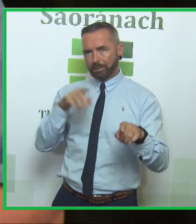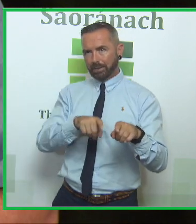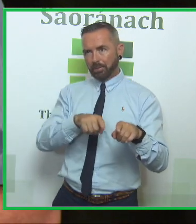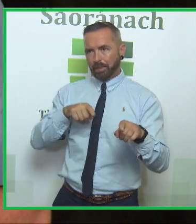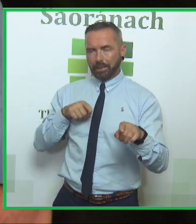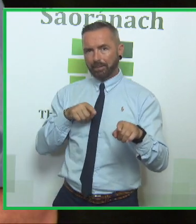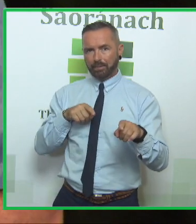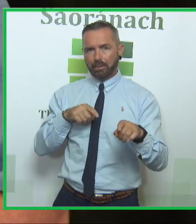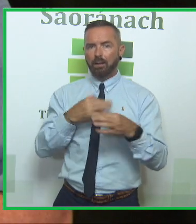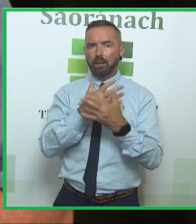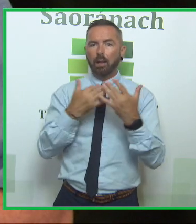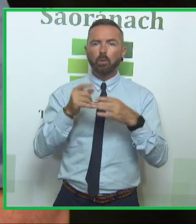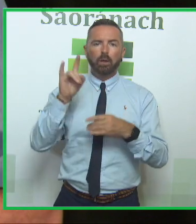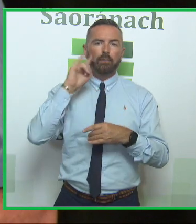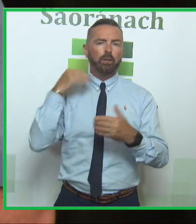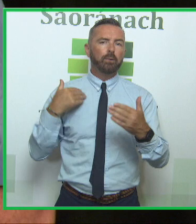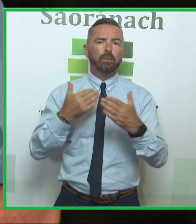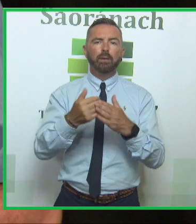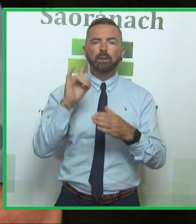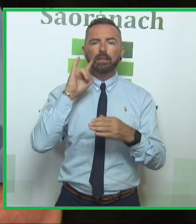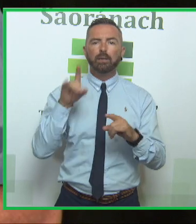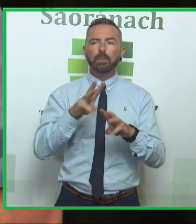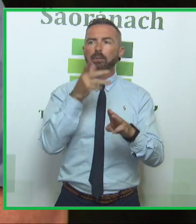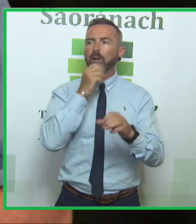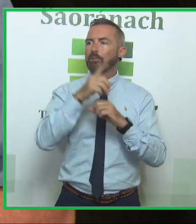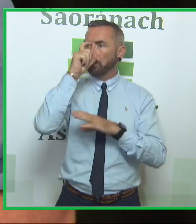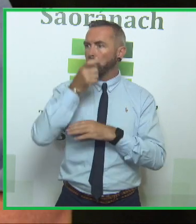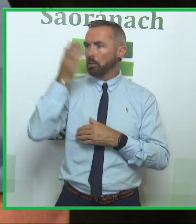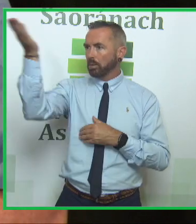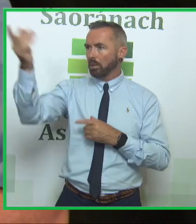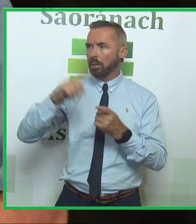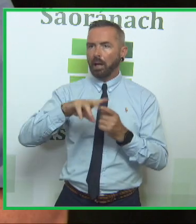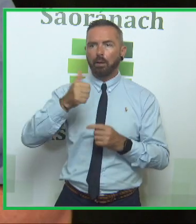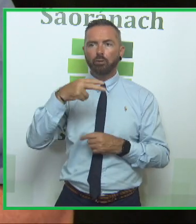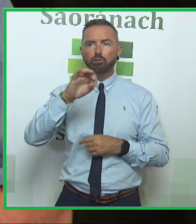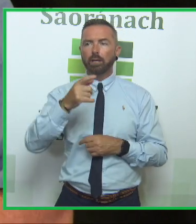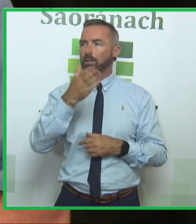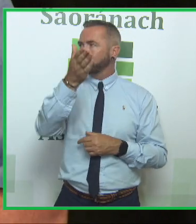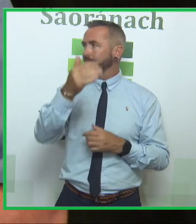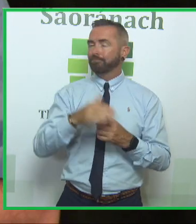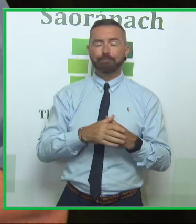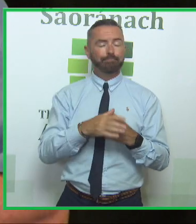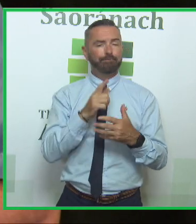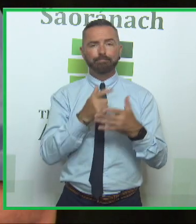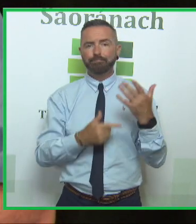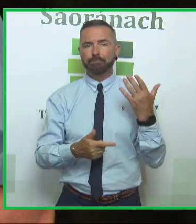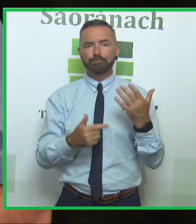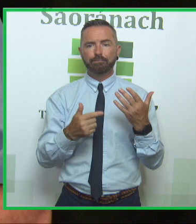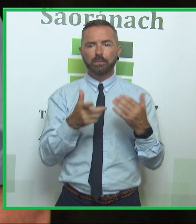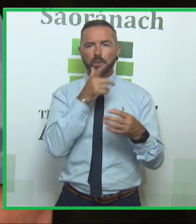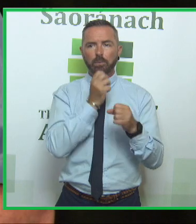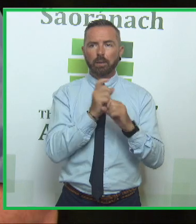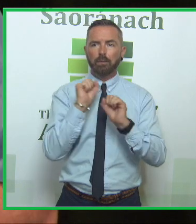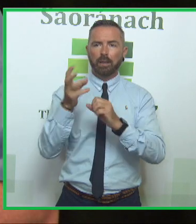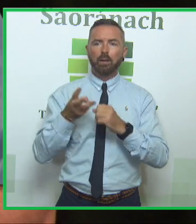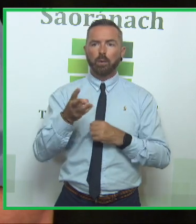had a lot of the stuff that I heard, you heard guys here talking about from Portugal and Austria and all that type of thing. We were heading